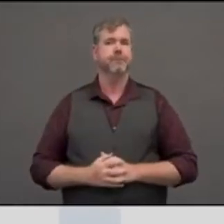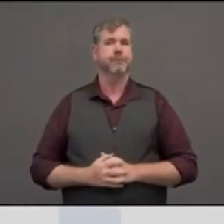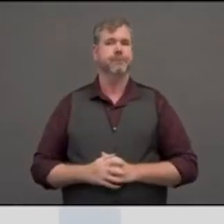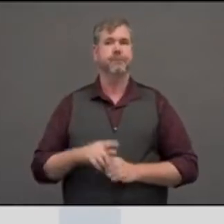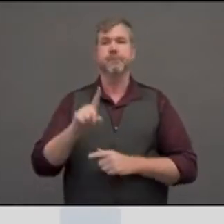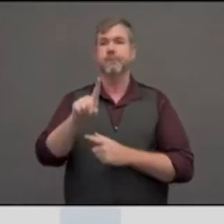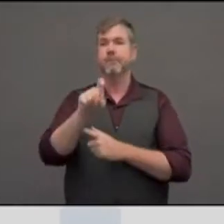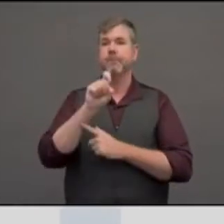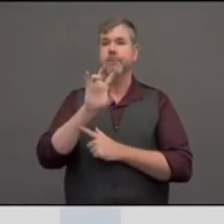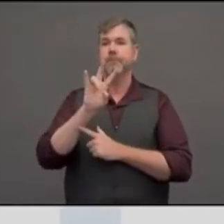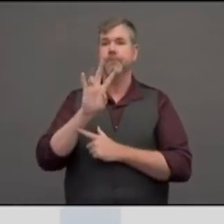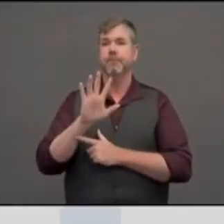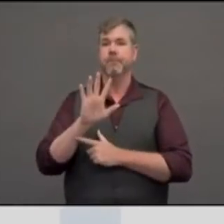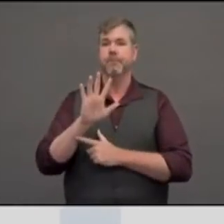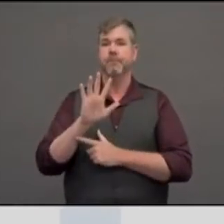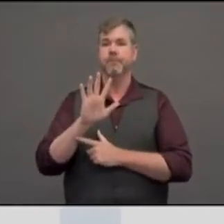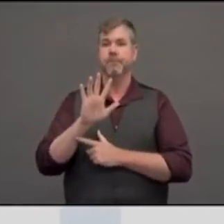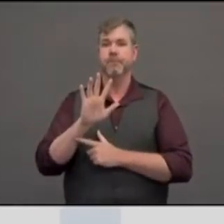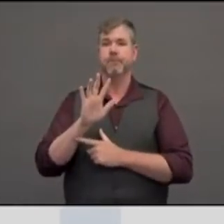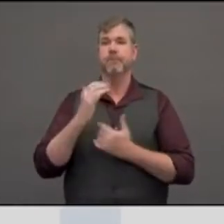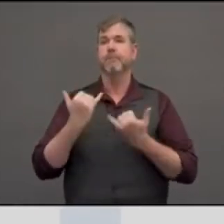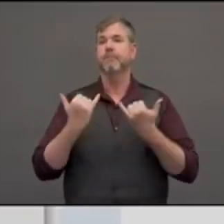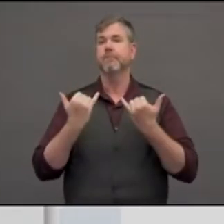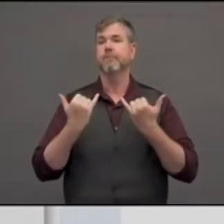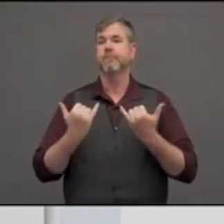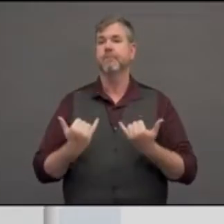175 currently in the hospital.